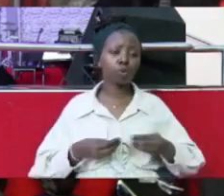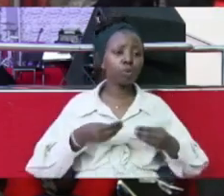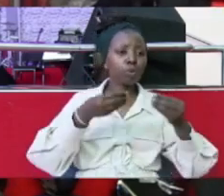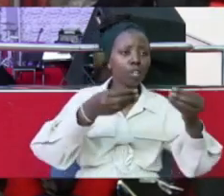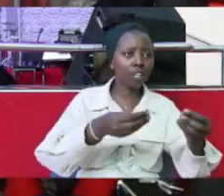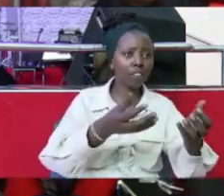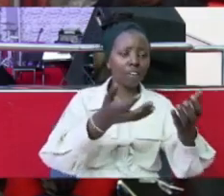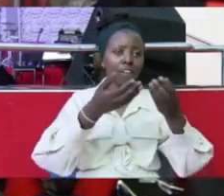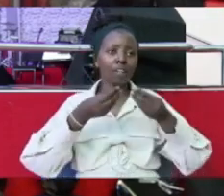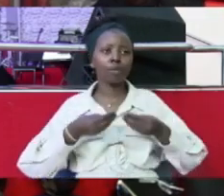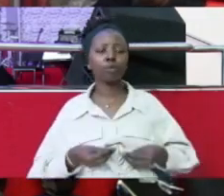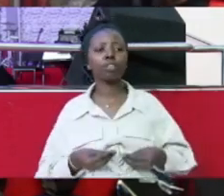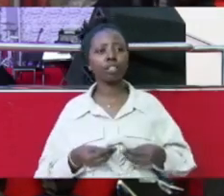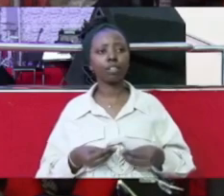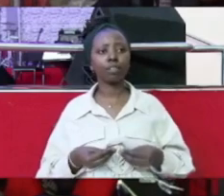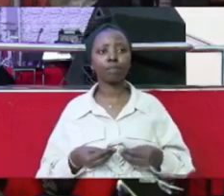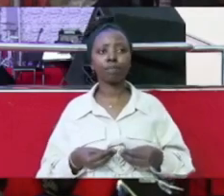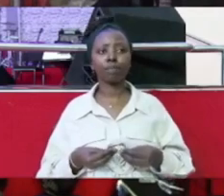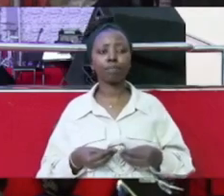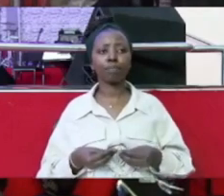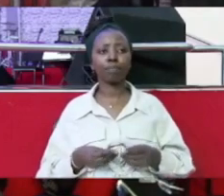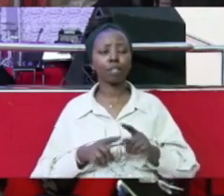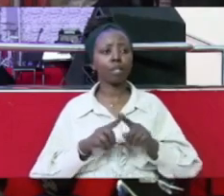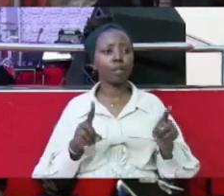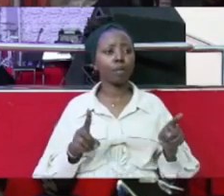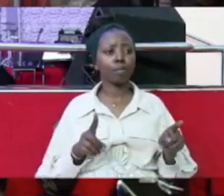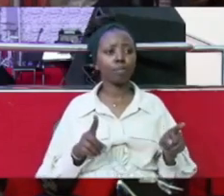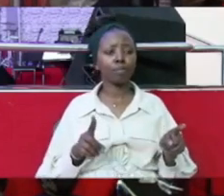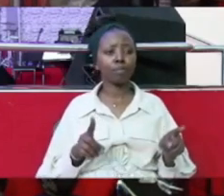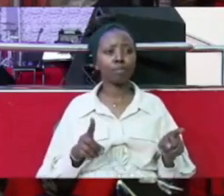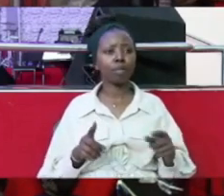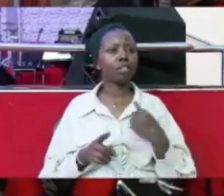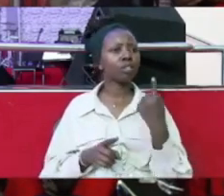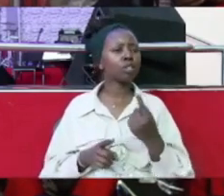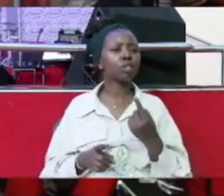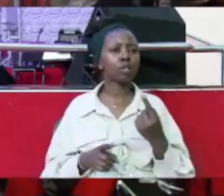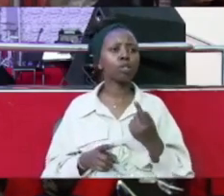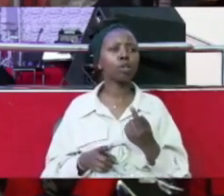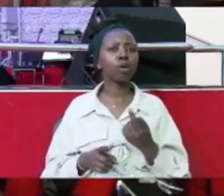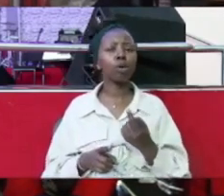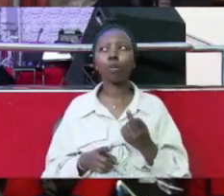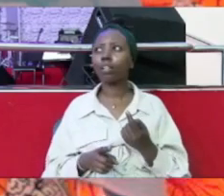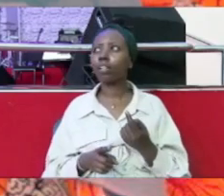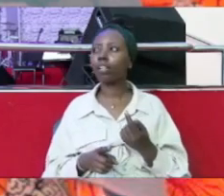ni unapopokea pia unatoa. But the only debt we all have, lakini kwa yote,